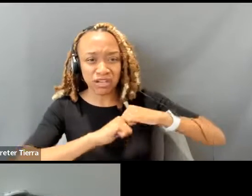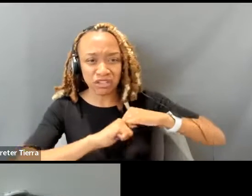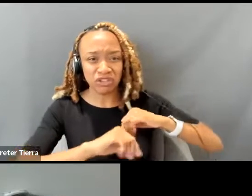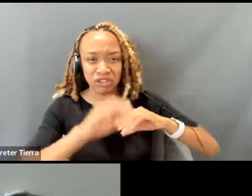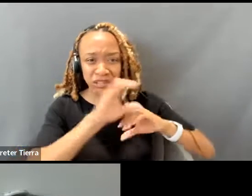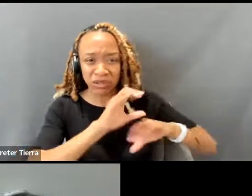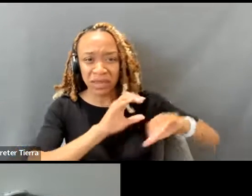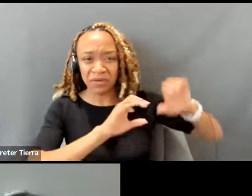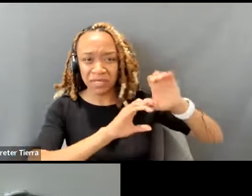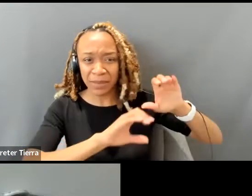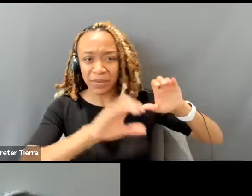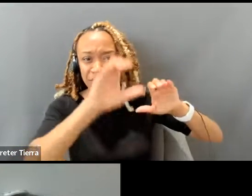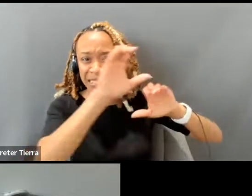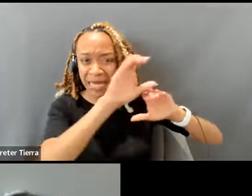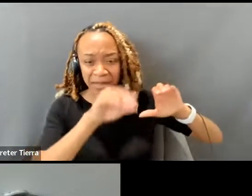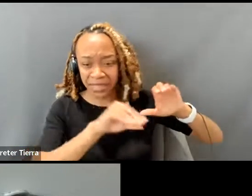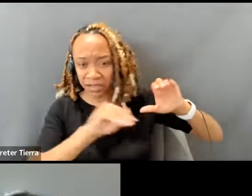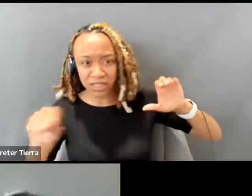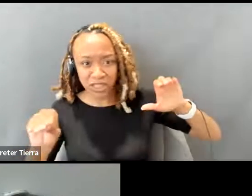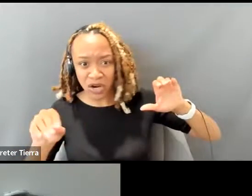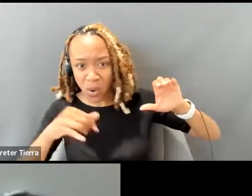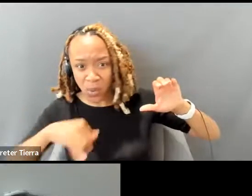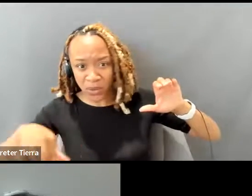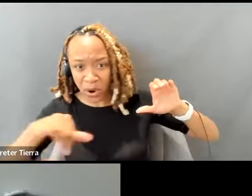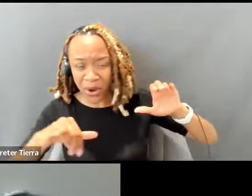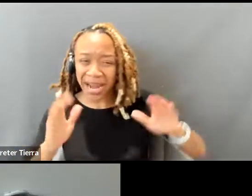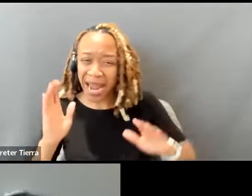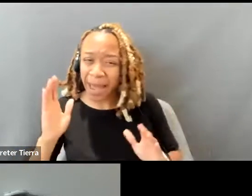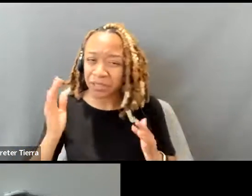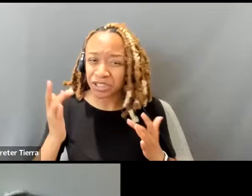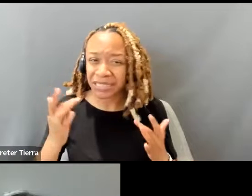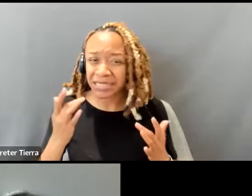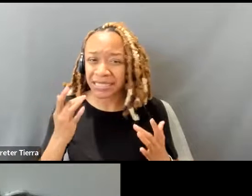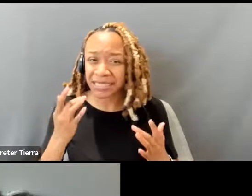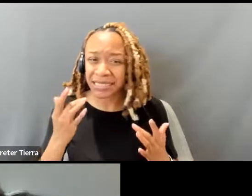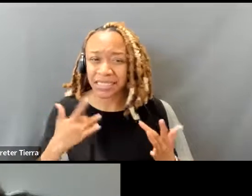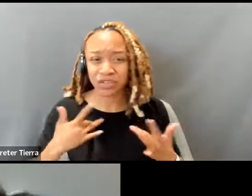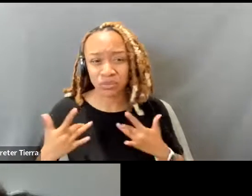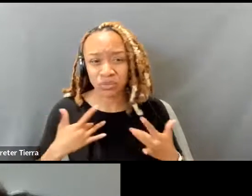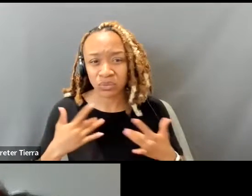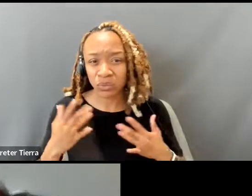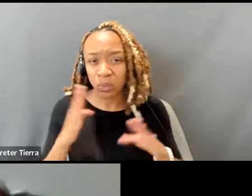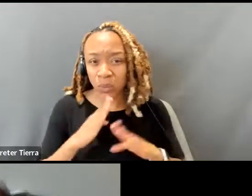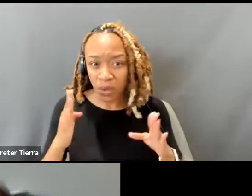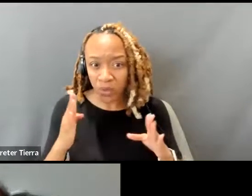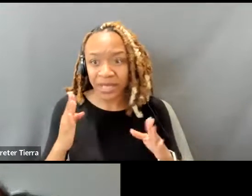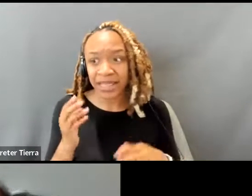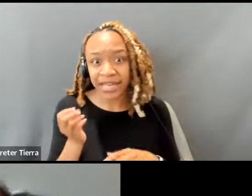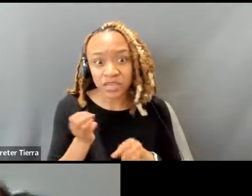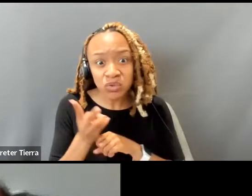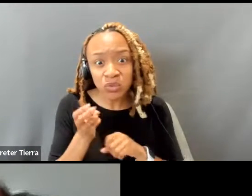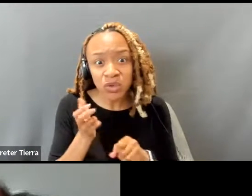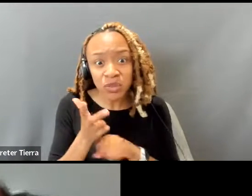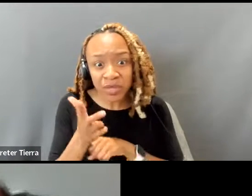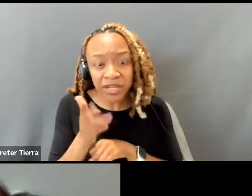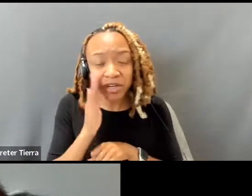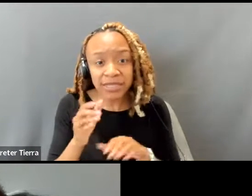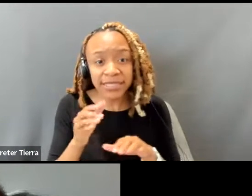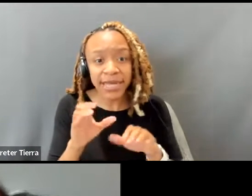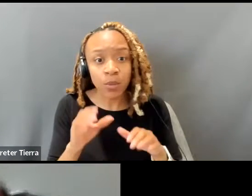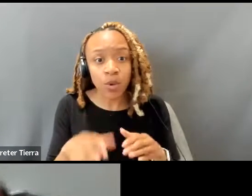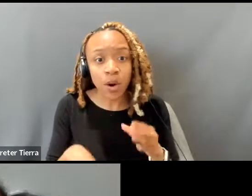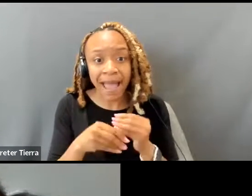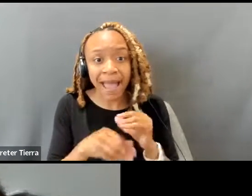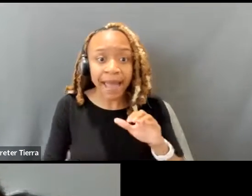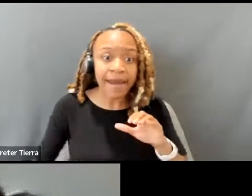I would be worried that 2-3 years from now they're adding another story to this, and the whole place is